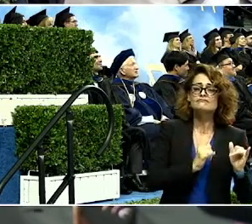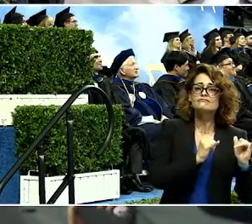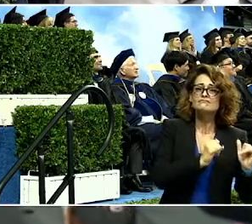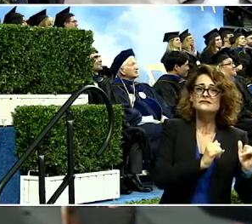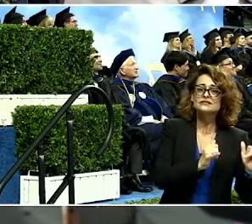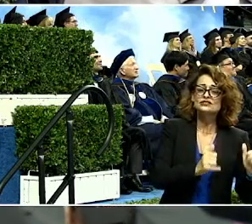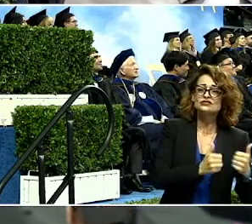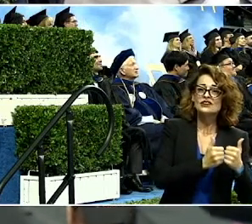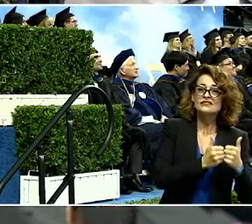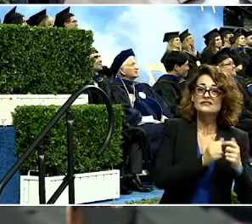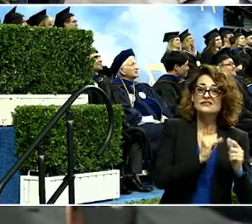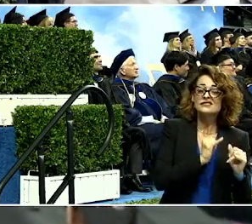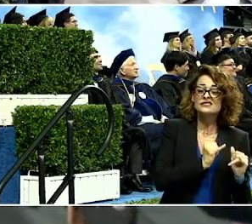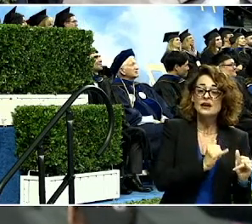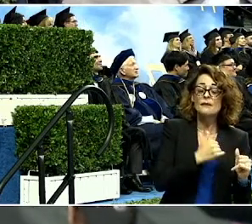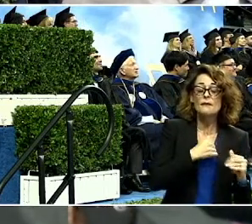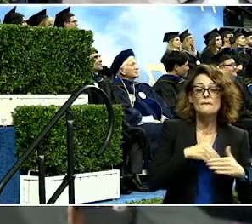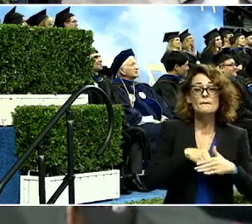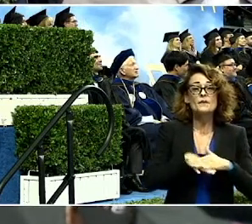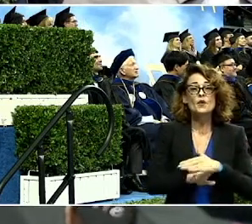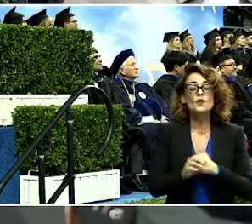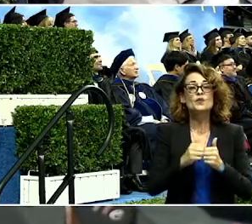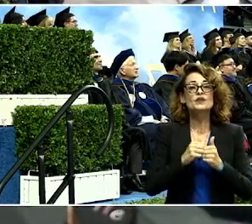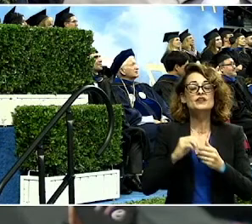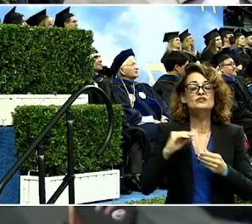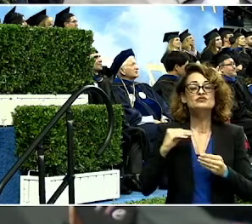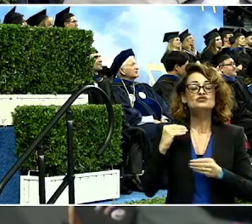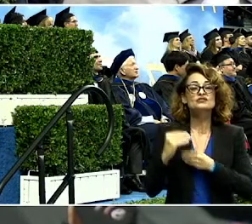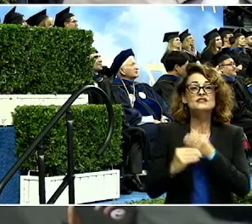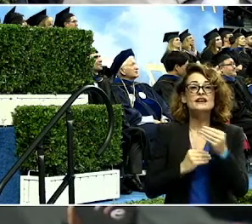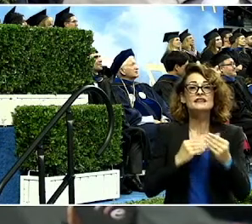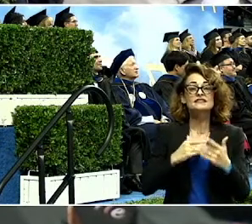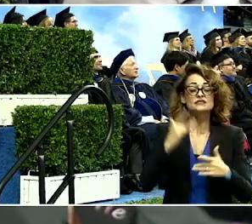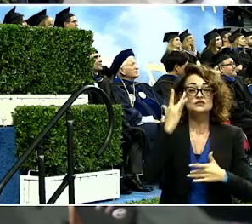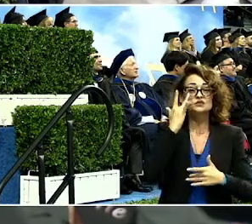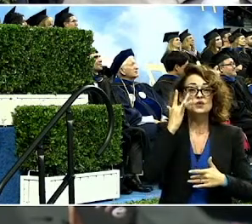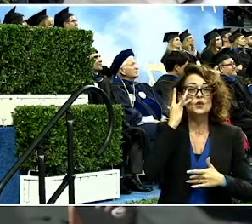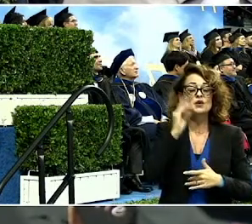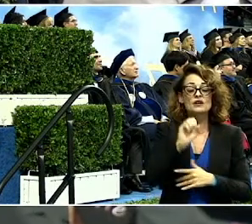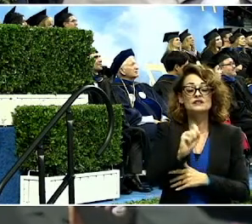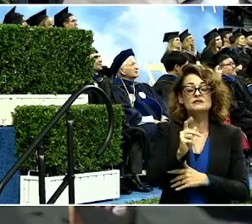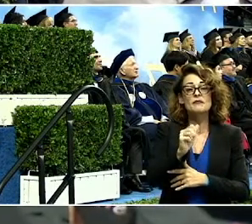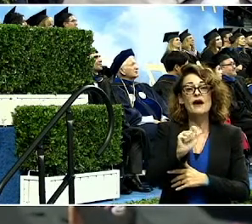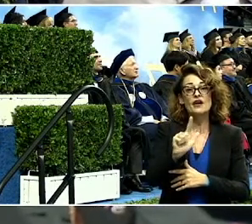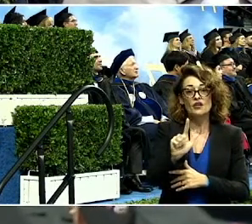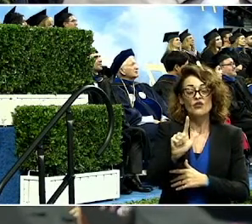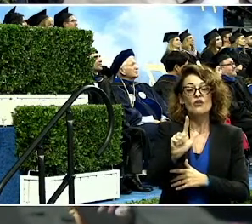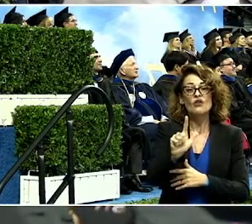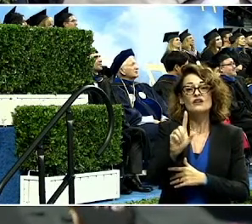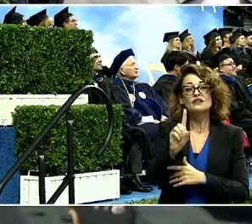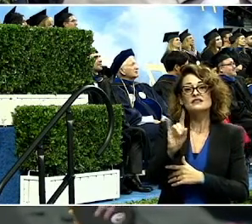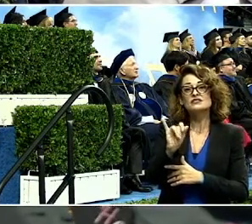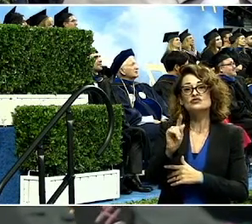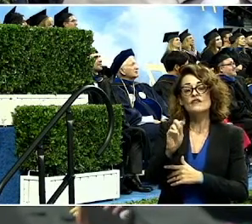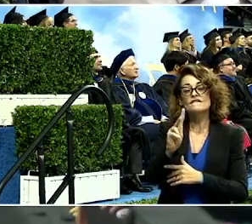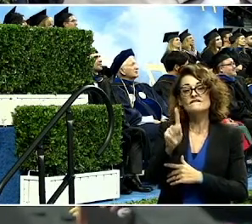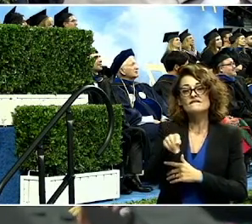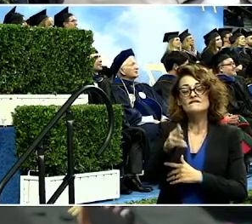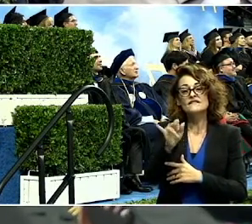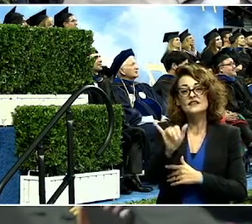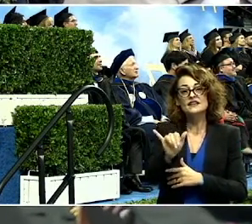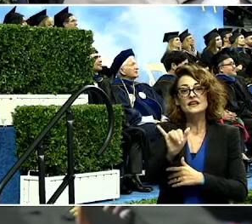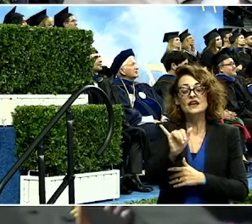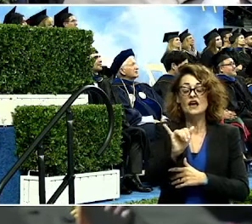my case, I was born with a genetic disorder called spinal muscular atrophy, which causes progressive muscle weakness and results in